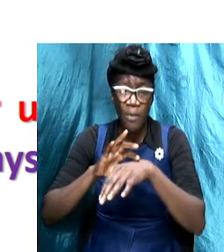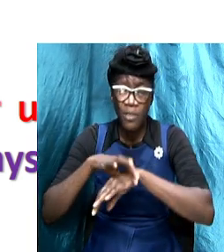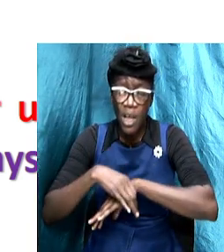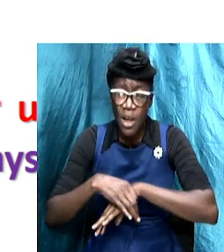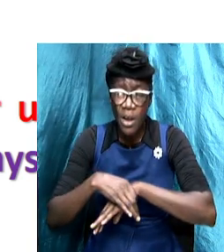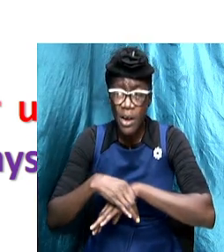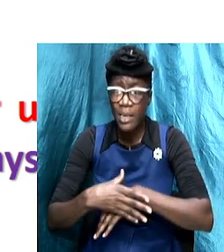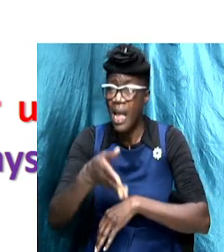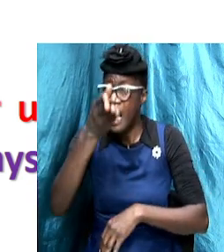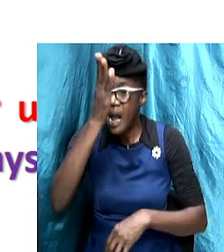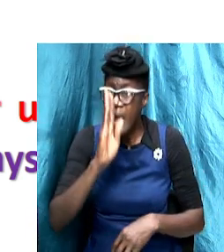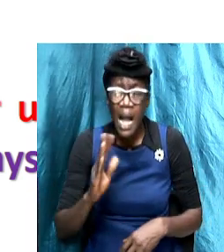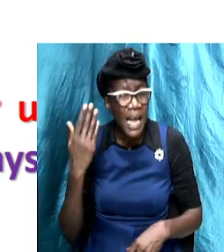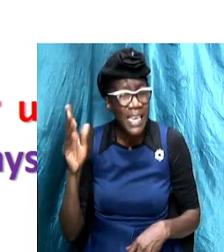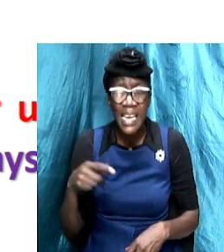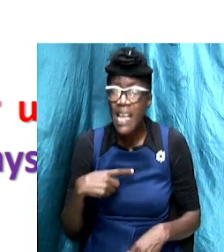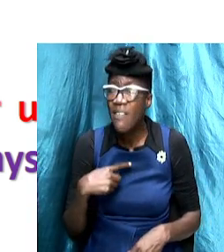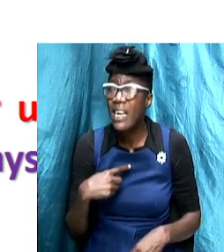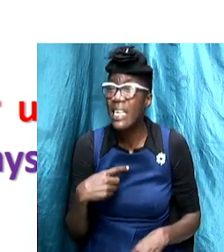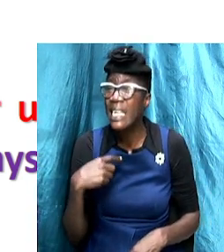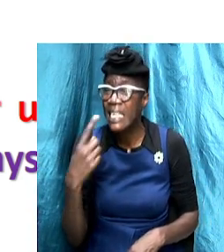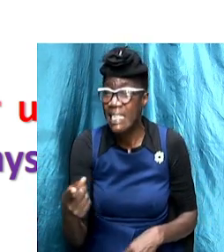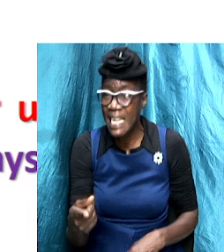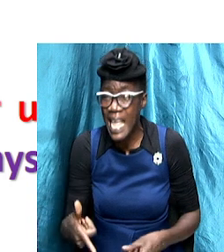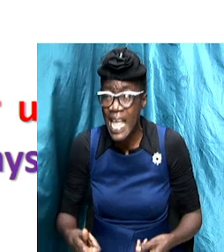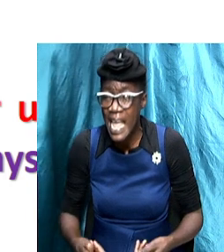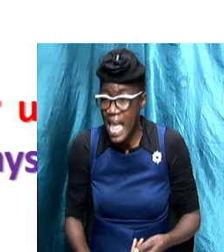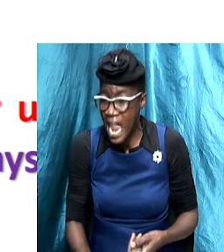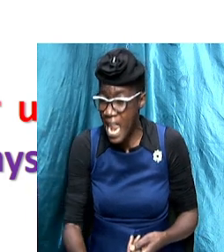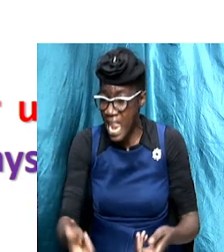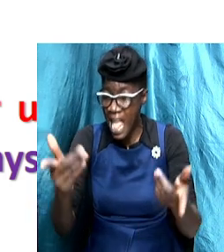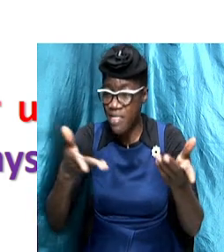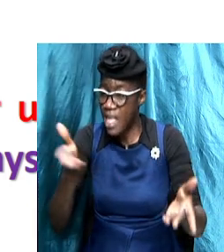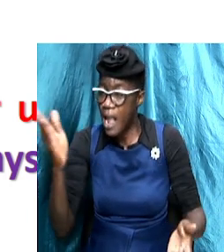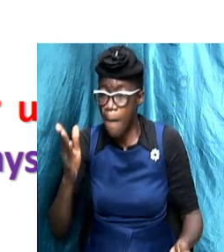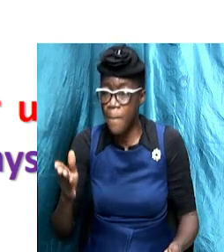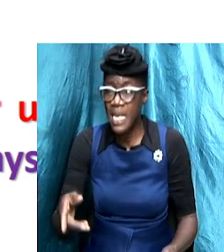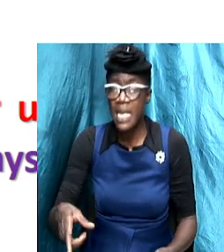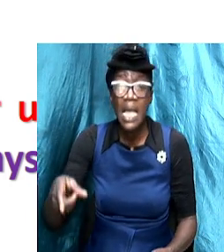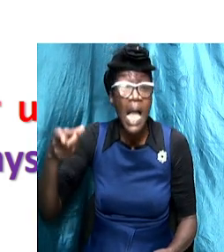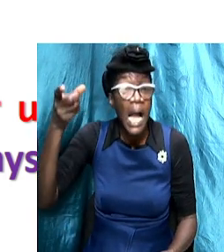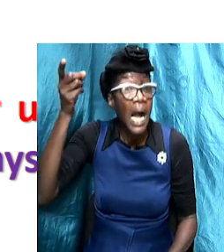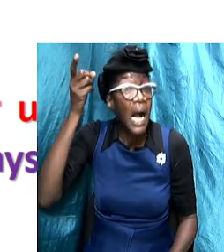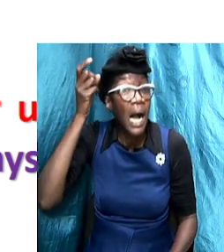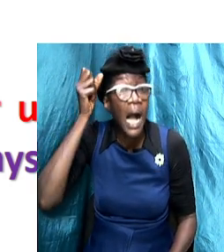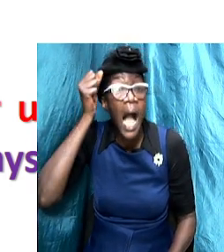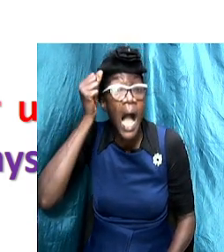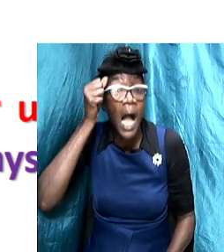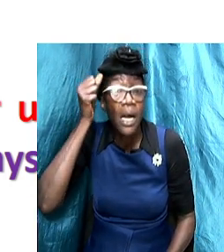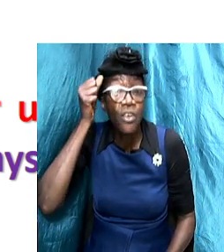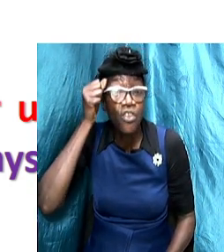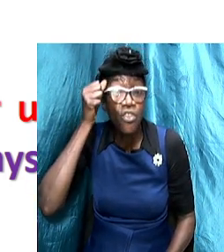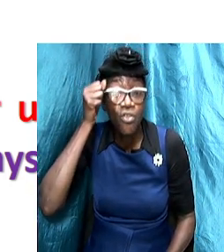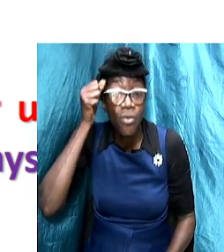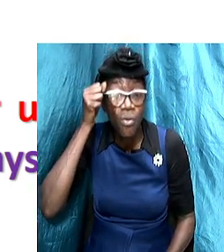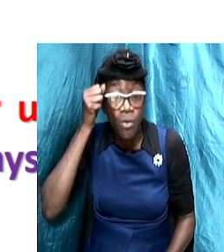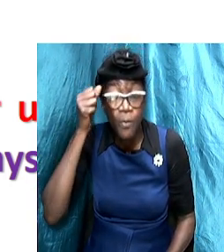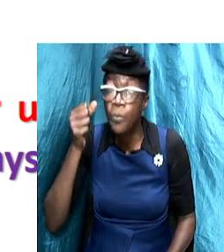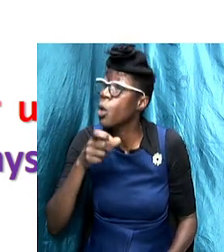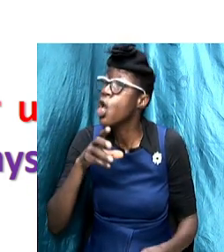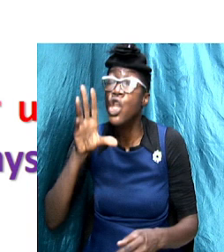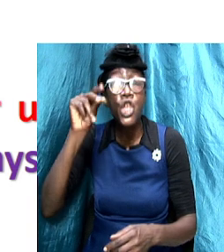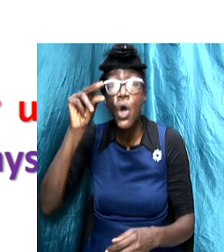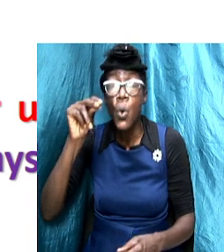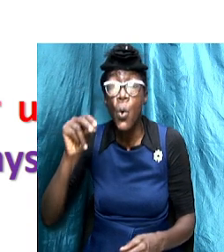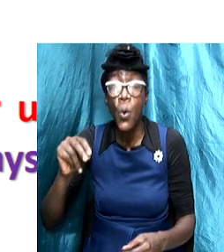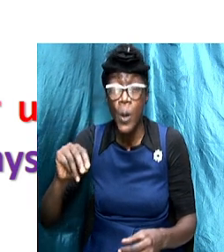he never said, let there be Andrew, or let there be this person. No. He formed Adam from the